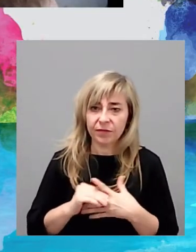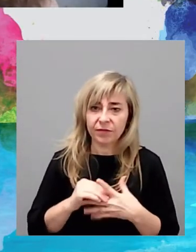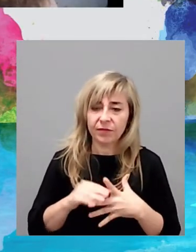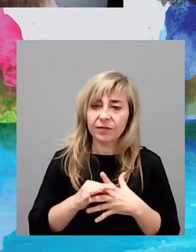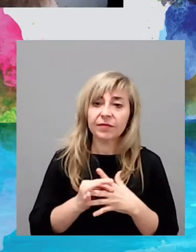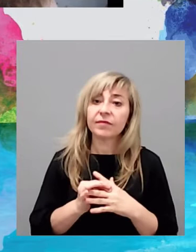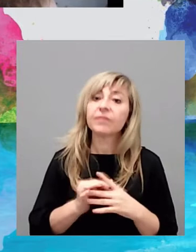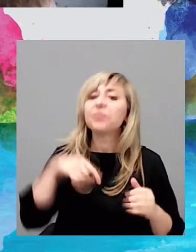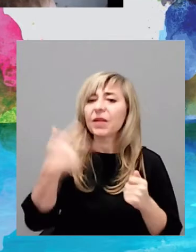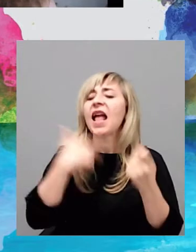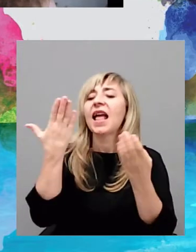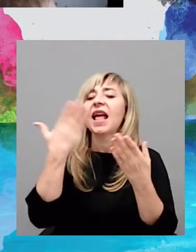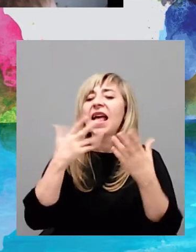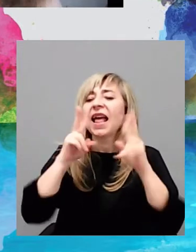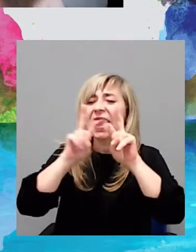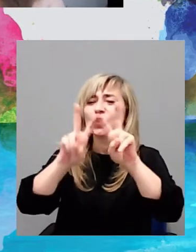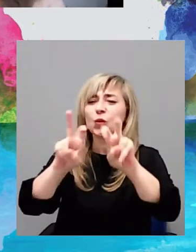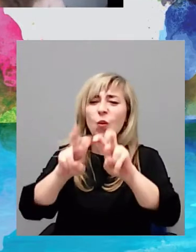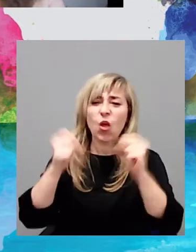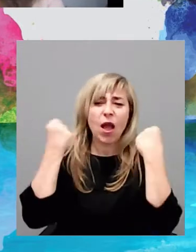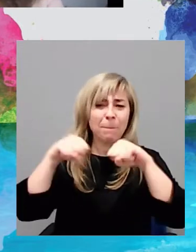And then we did an empirical study